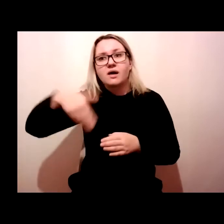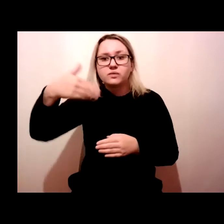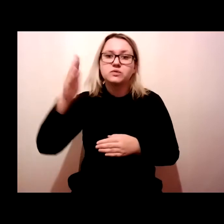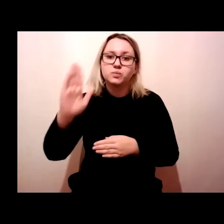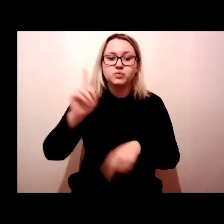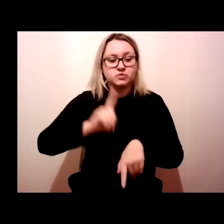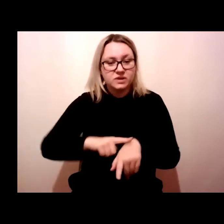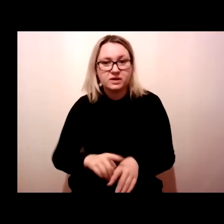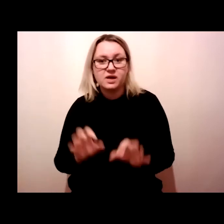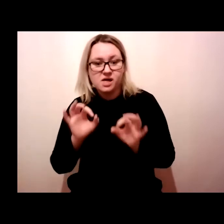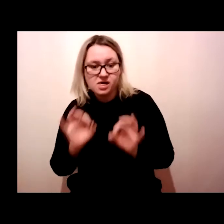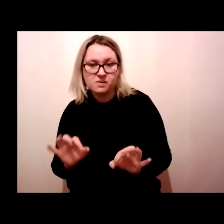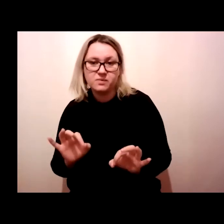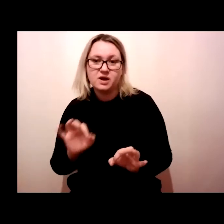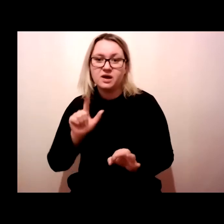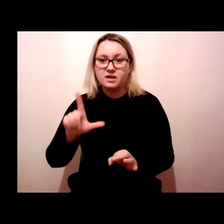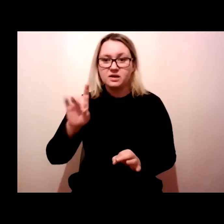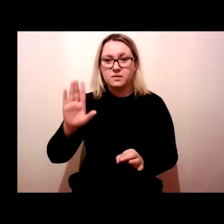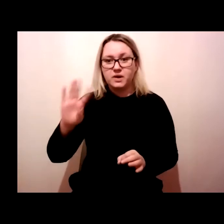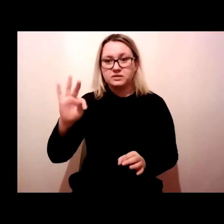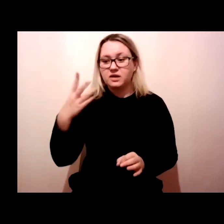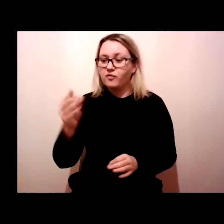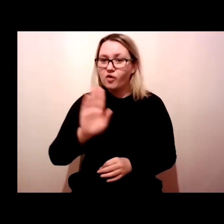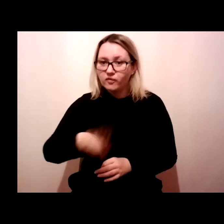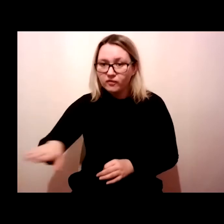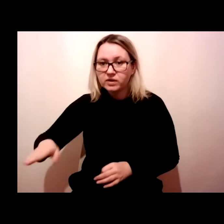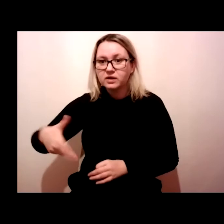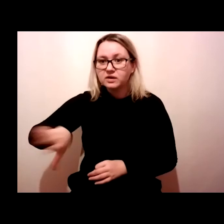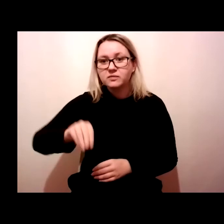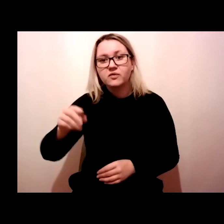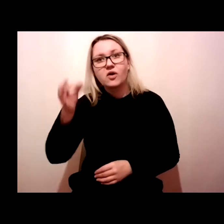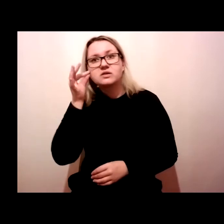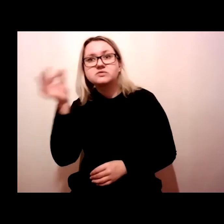laikas, kai that the time LGBT will come vaikams when vaikų